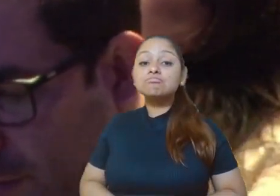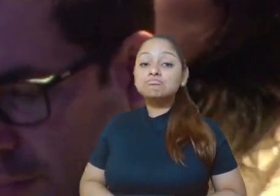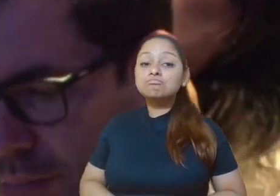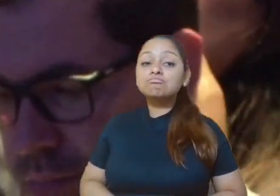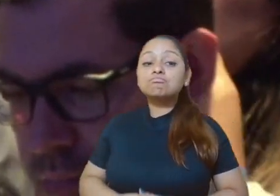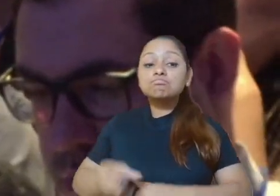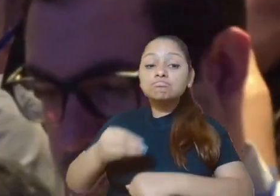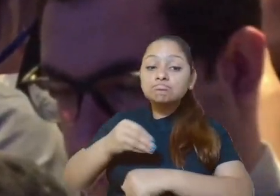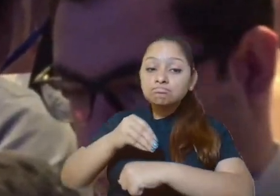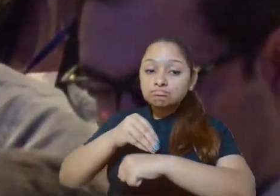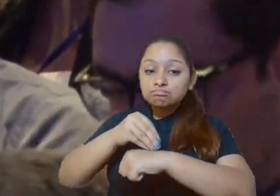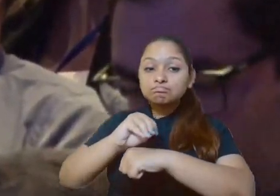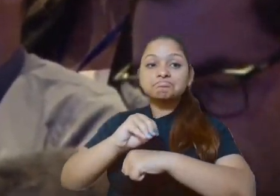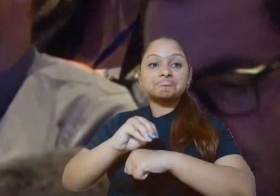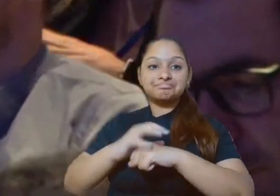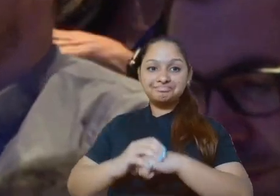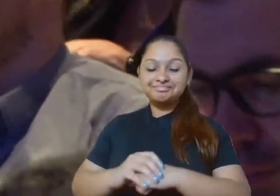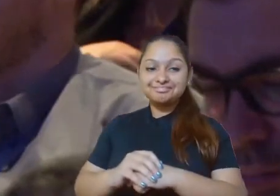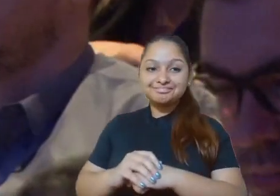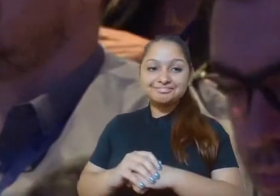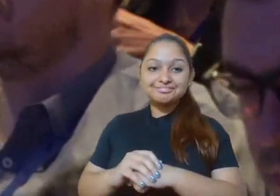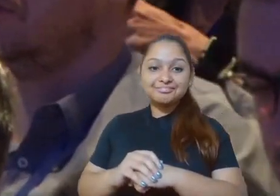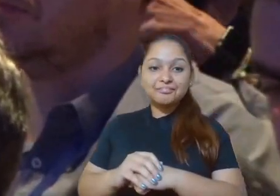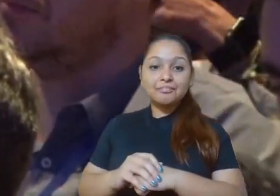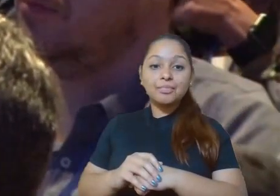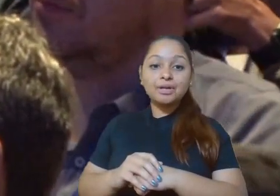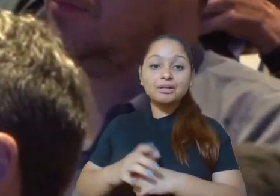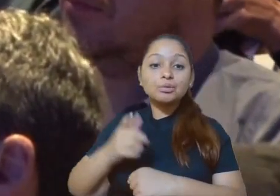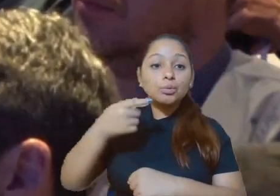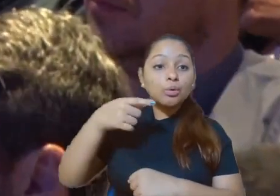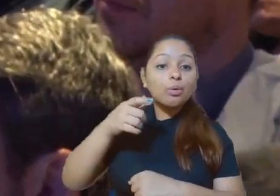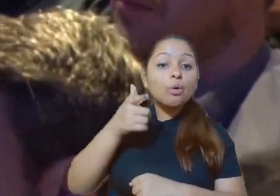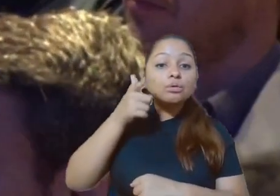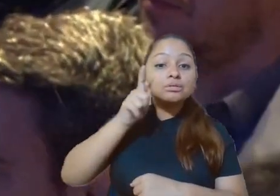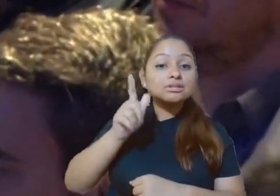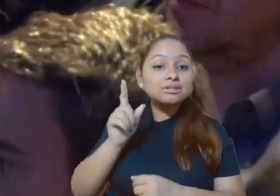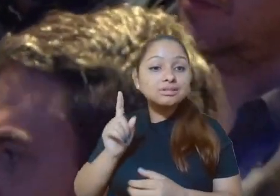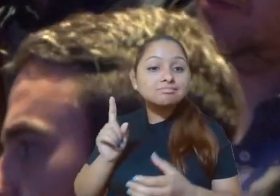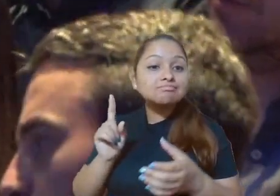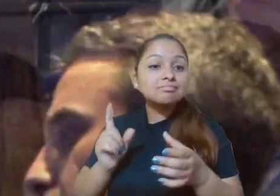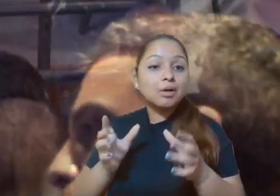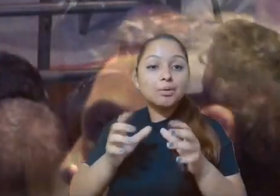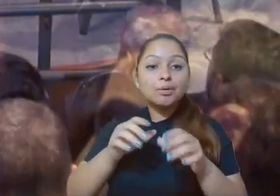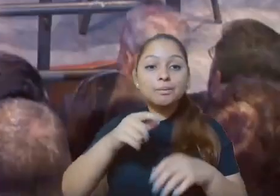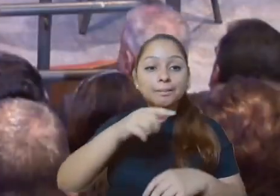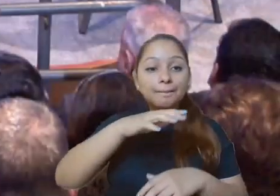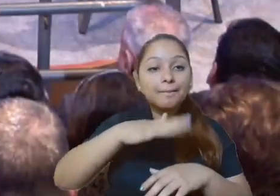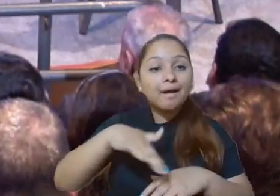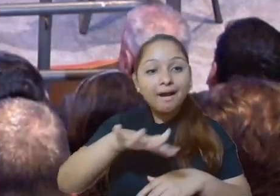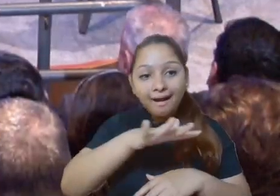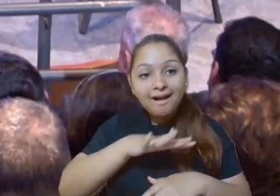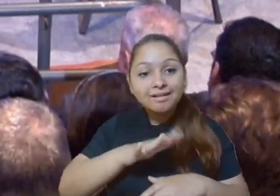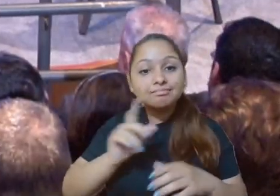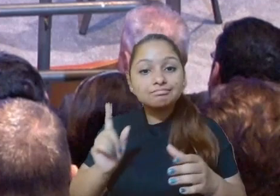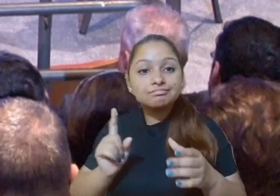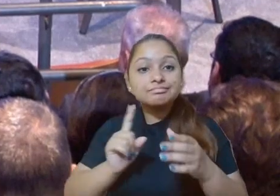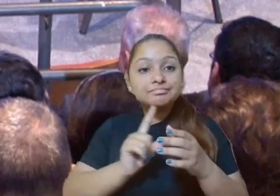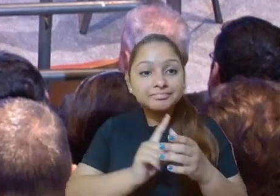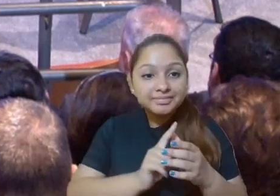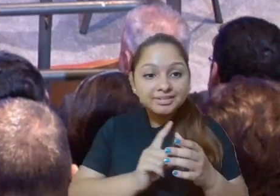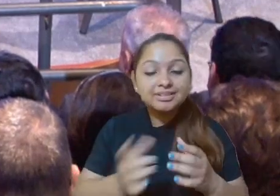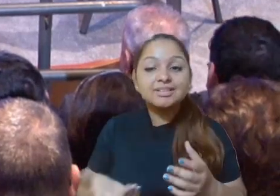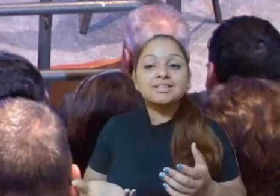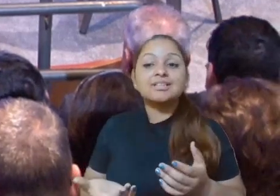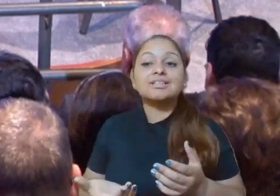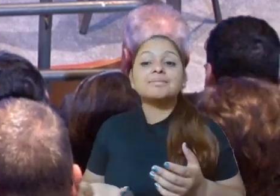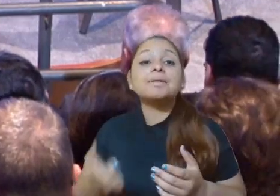suggest they do to get closer to this business world and build these bridges and talk more